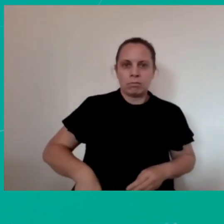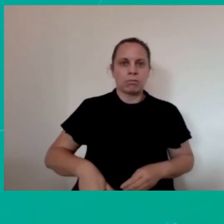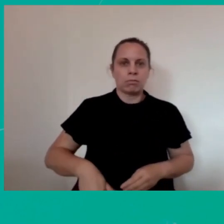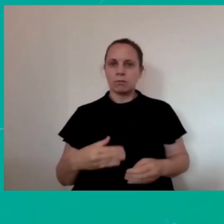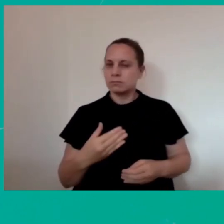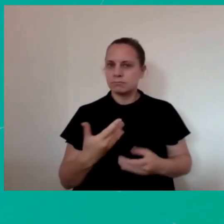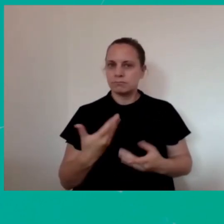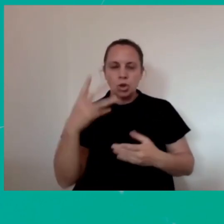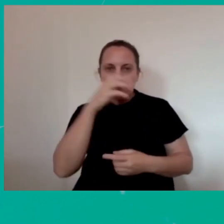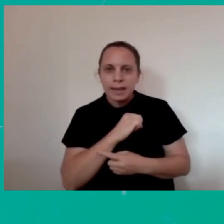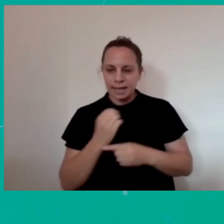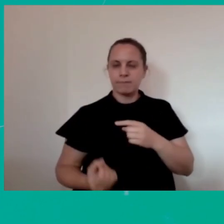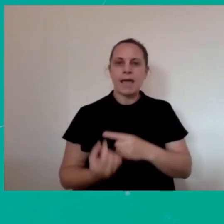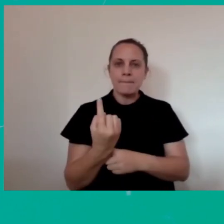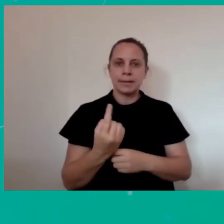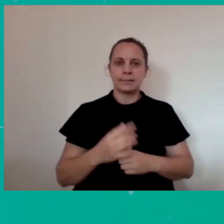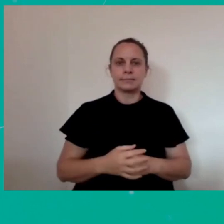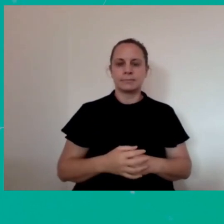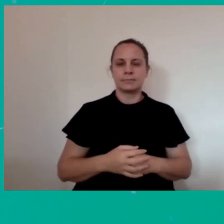Or worse.